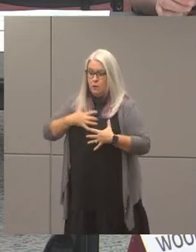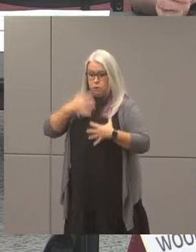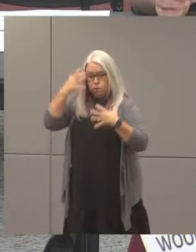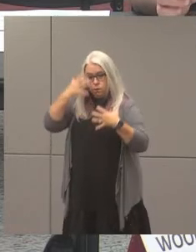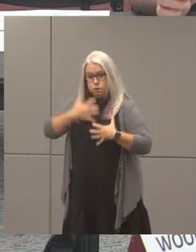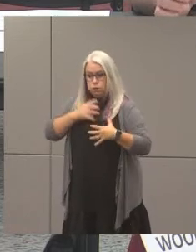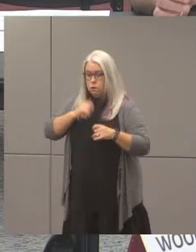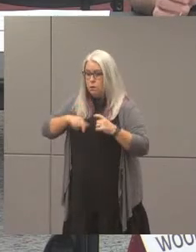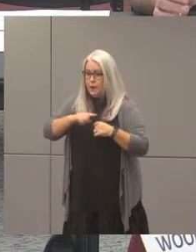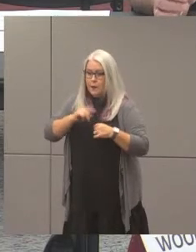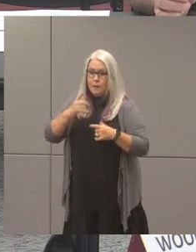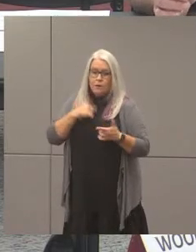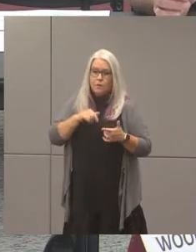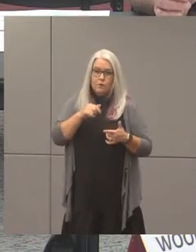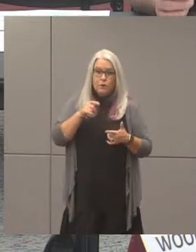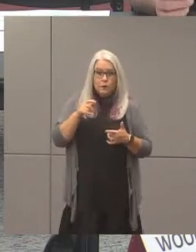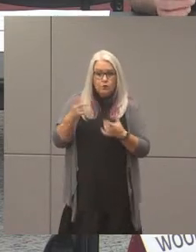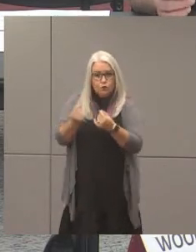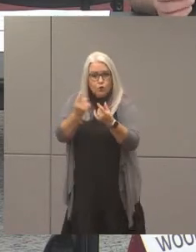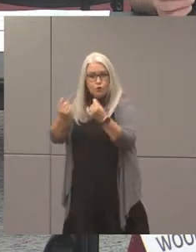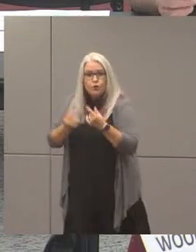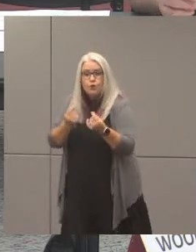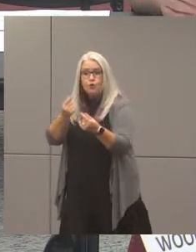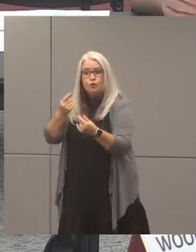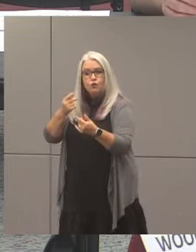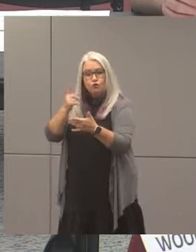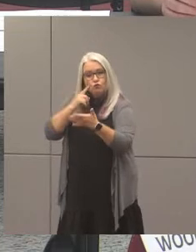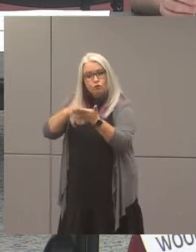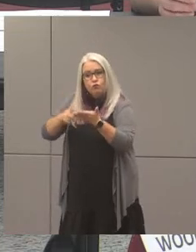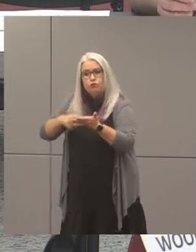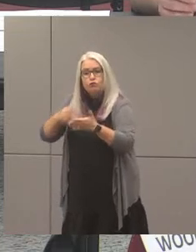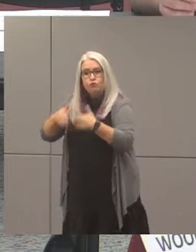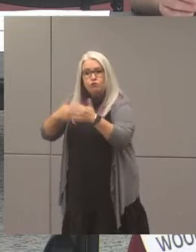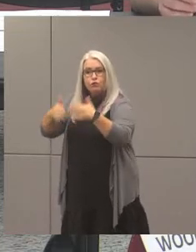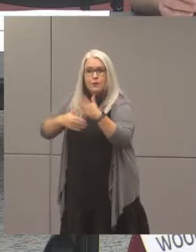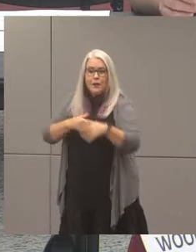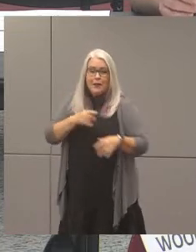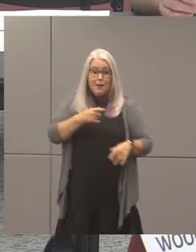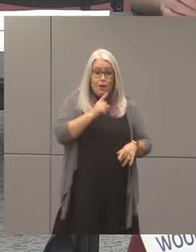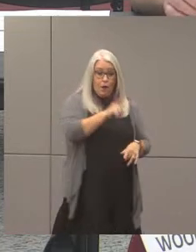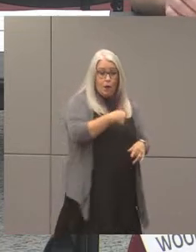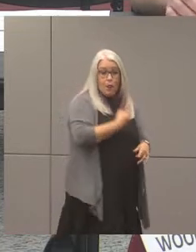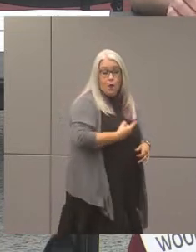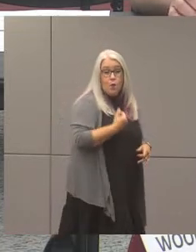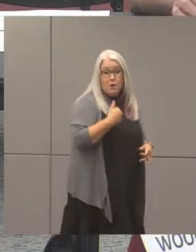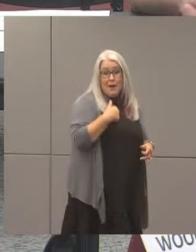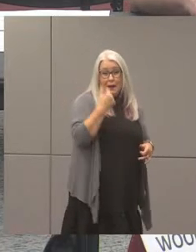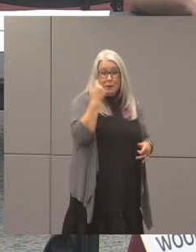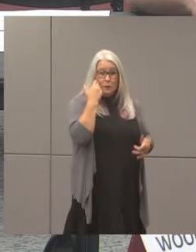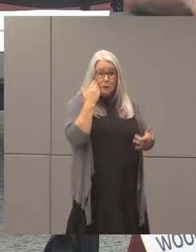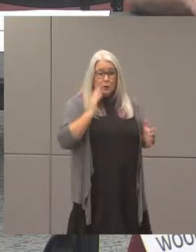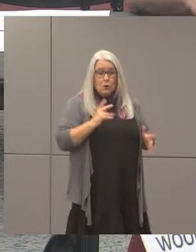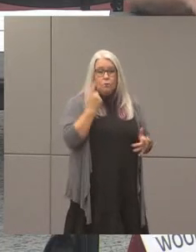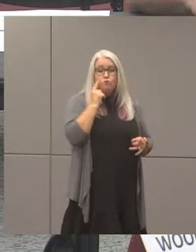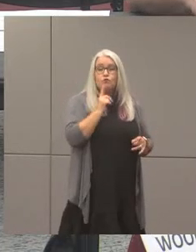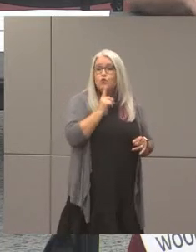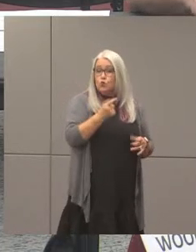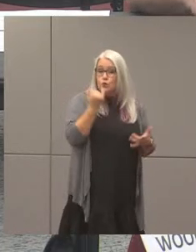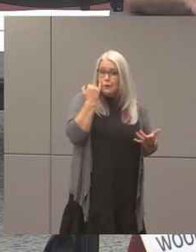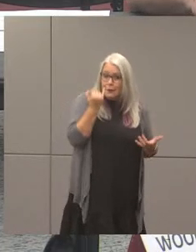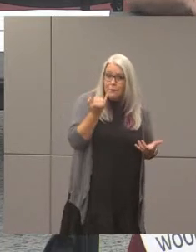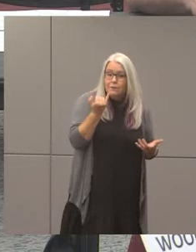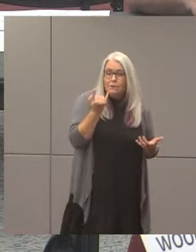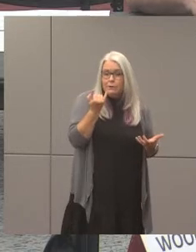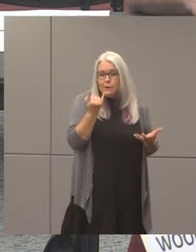it, or if they're just going to sit back, because by ourselves, I'm not really confident that, I think